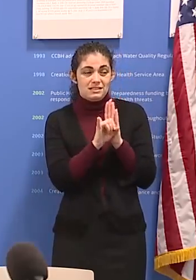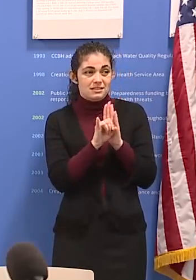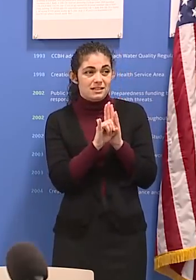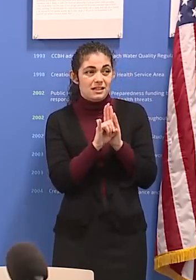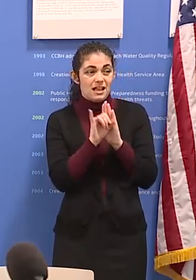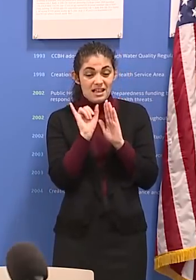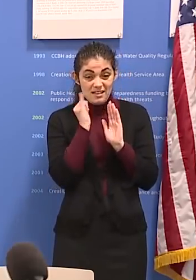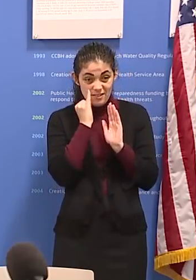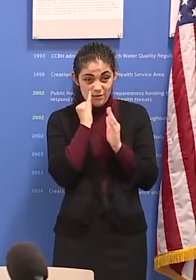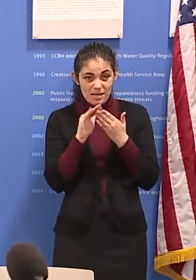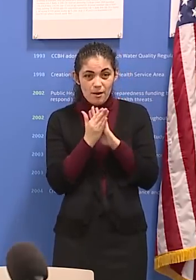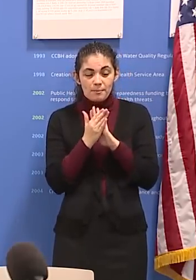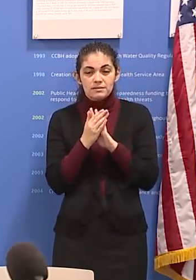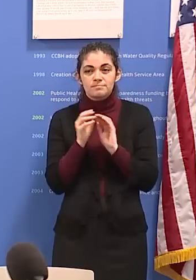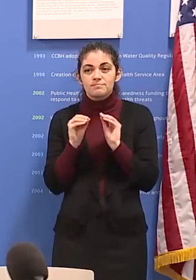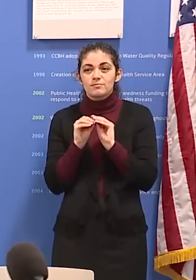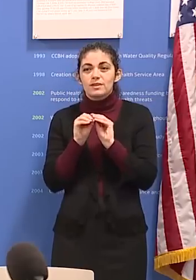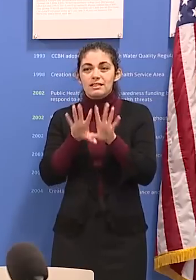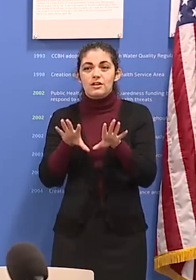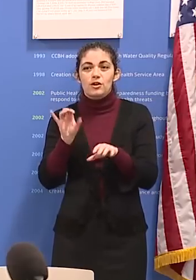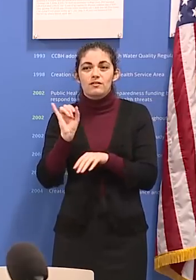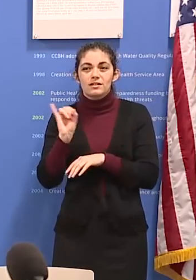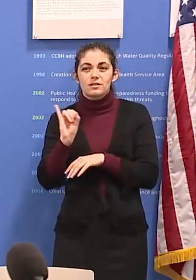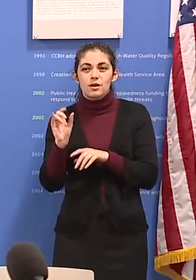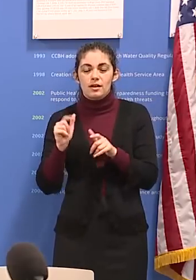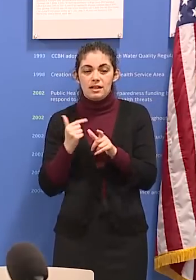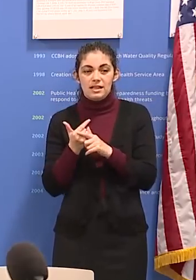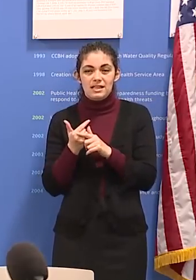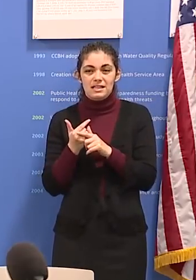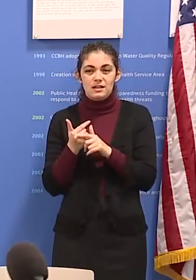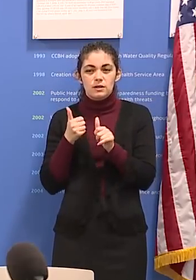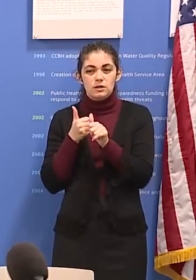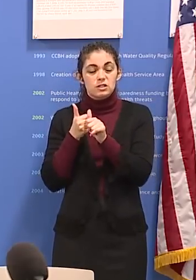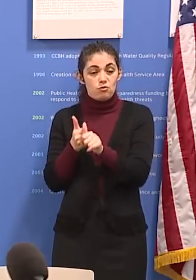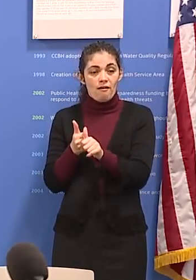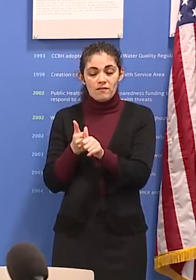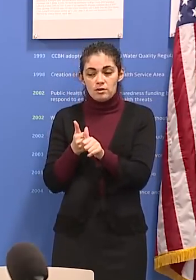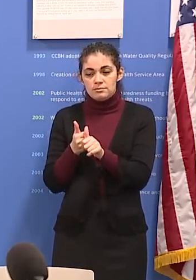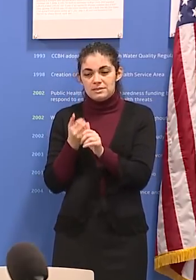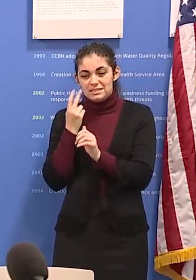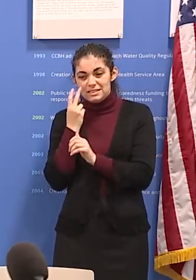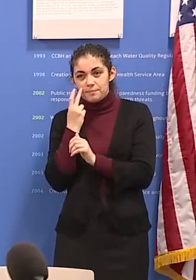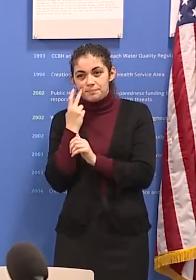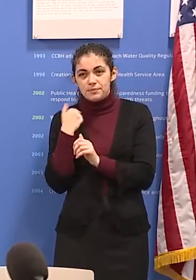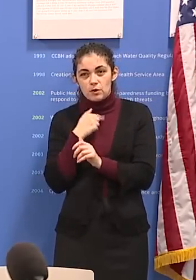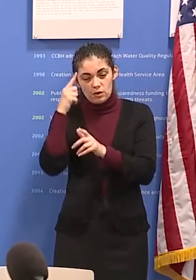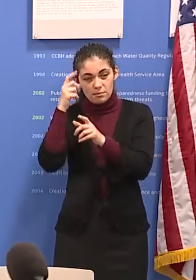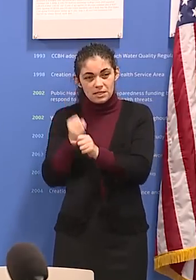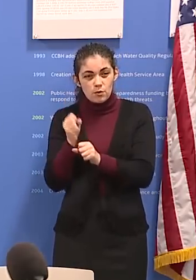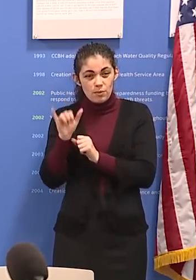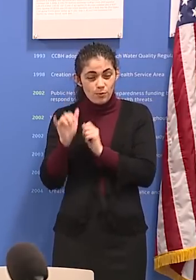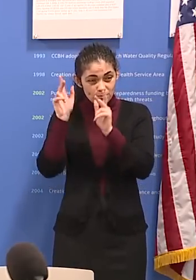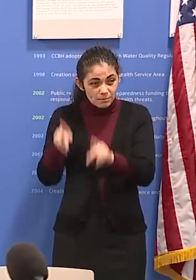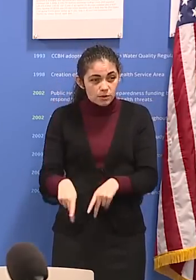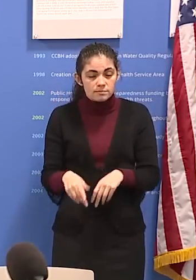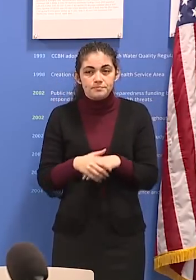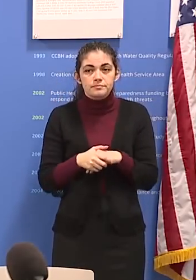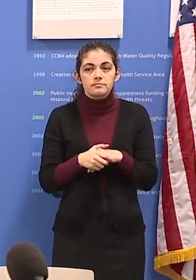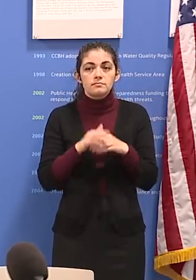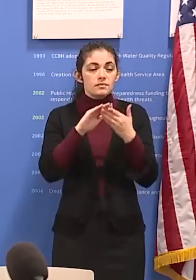been cleared of infection and discontinued from isolation remain on our tracking list, because we've committed that we're with individuals,